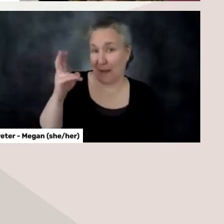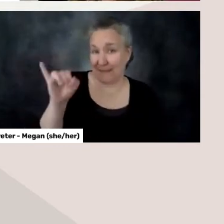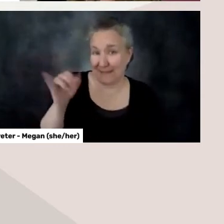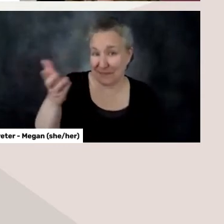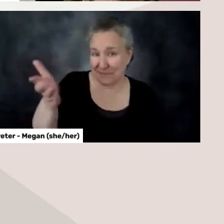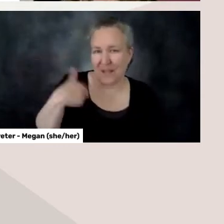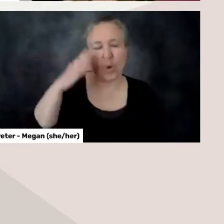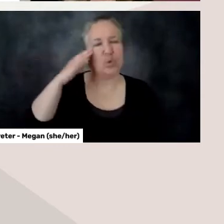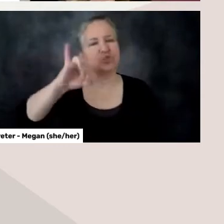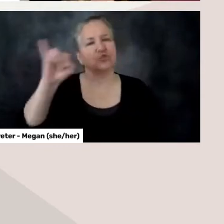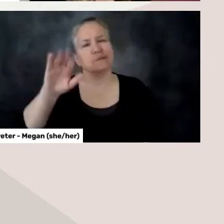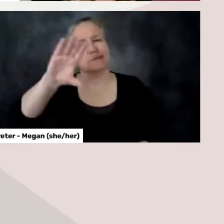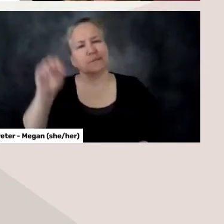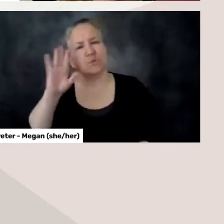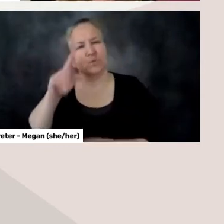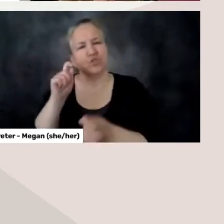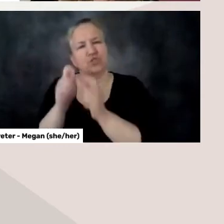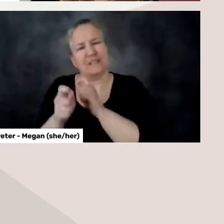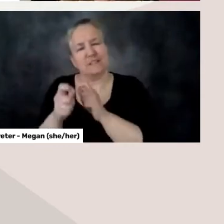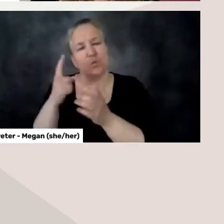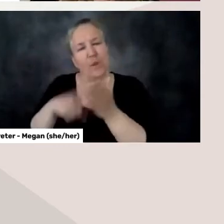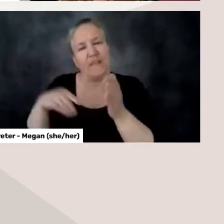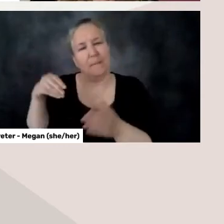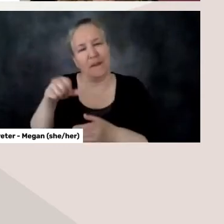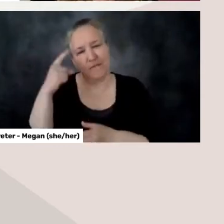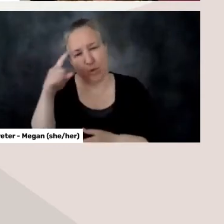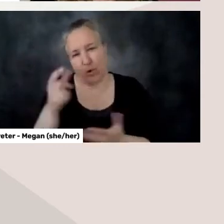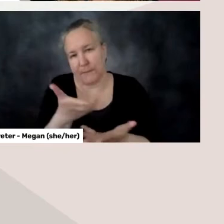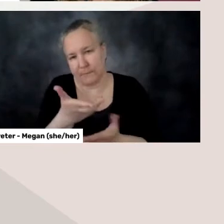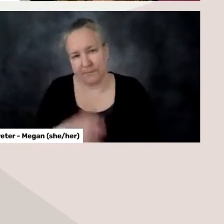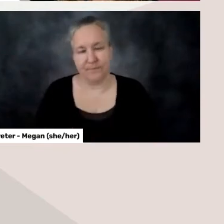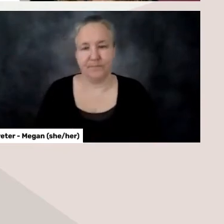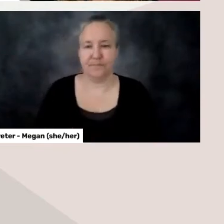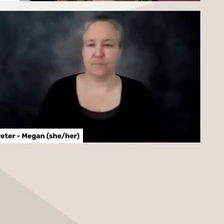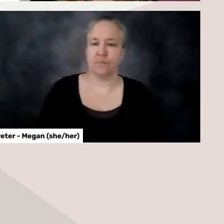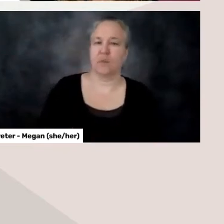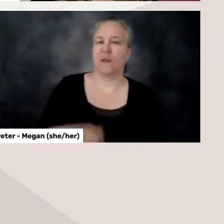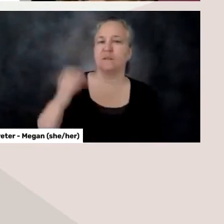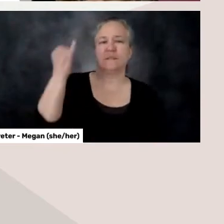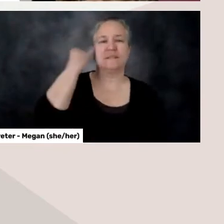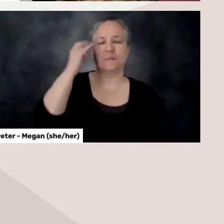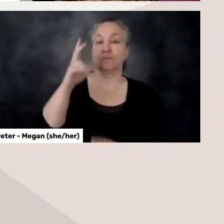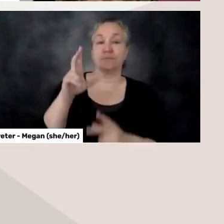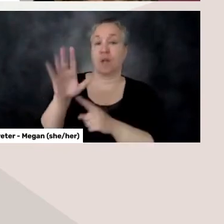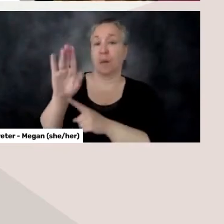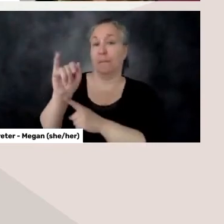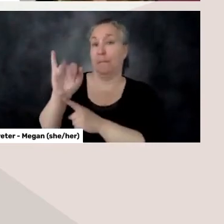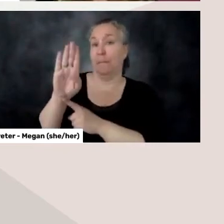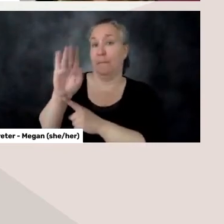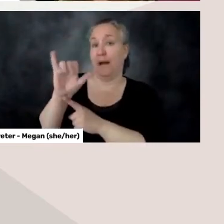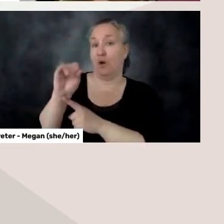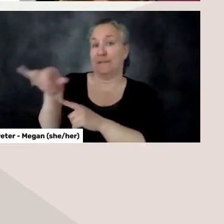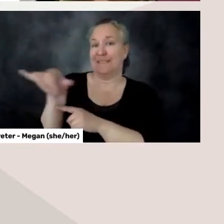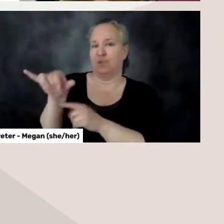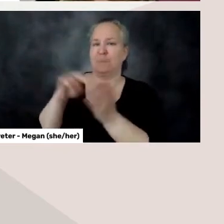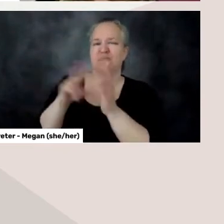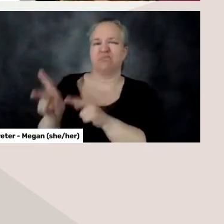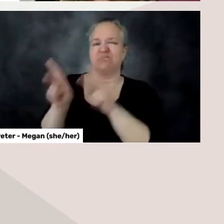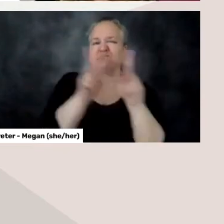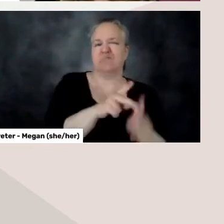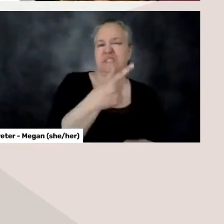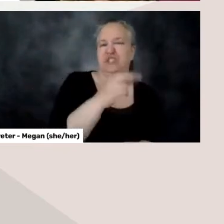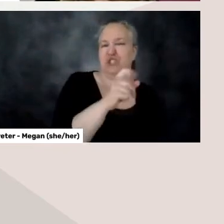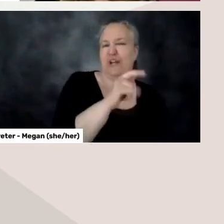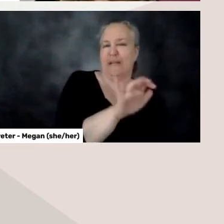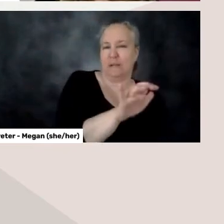insurance companies are changing what they'll pay for. So it's like the generic. So instead of getting the Bayer's aspirin,